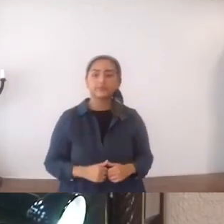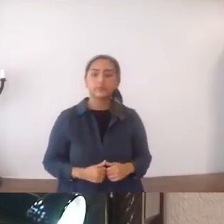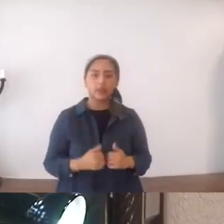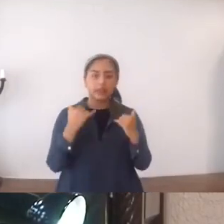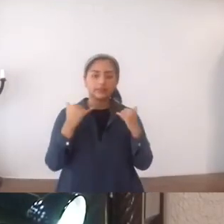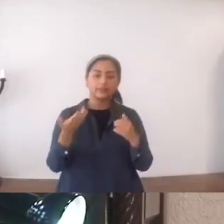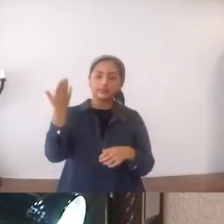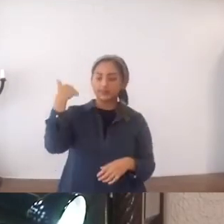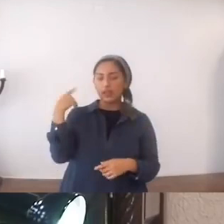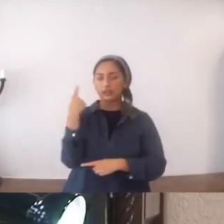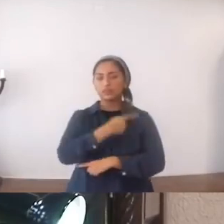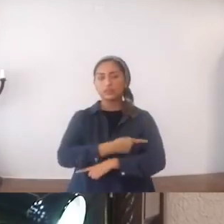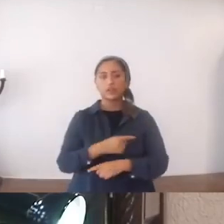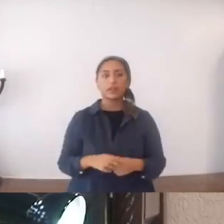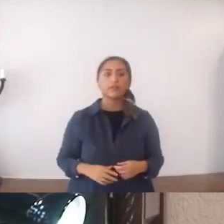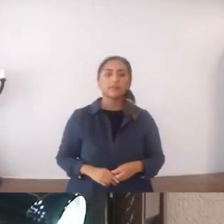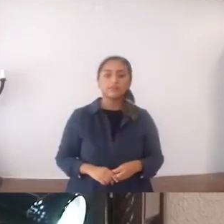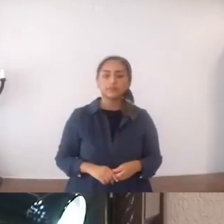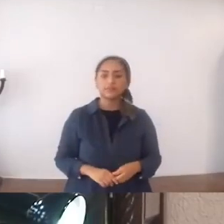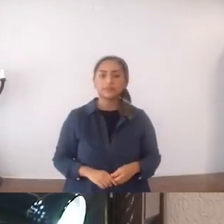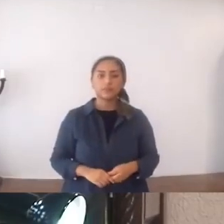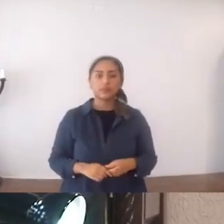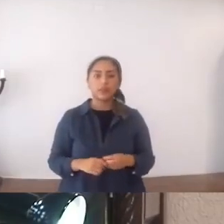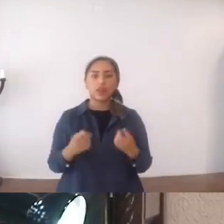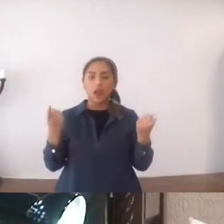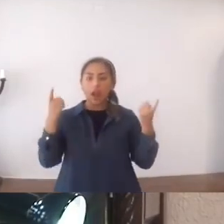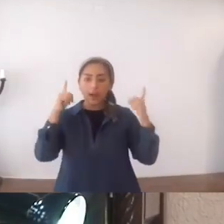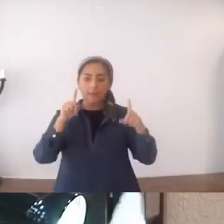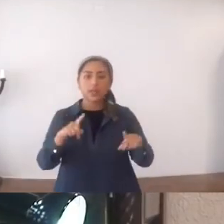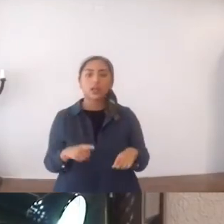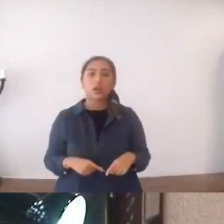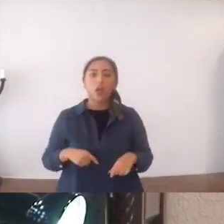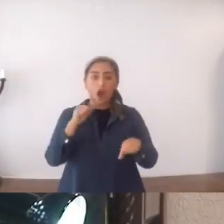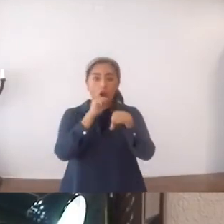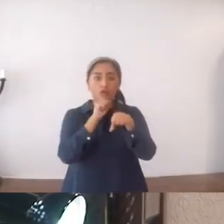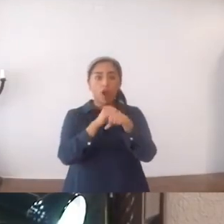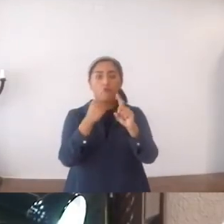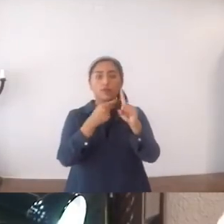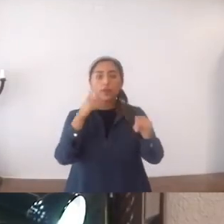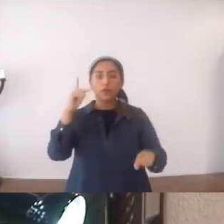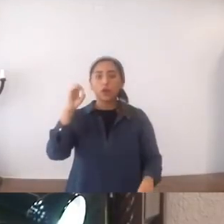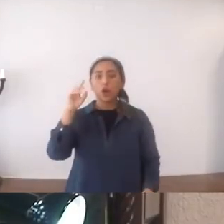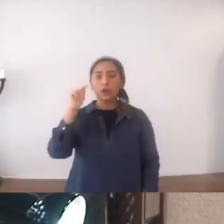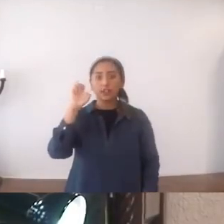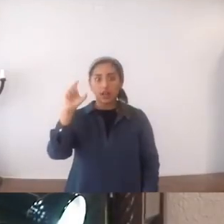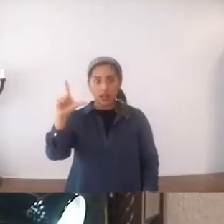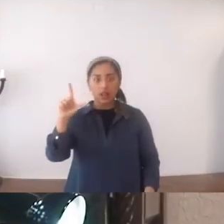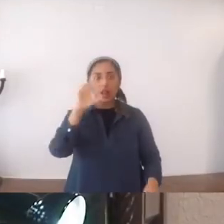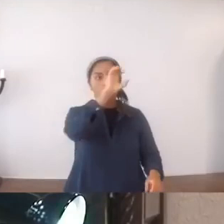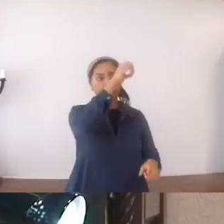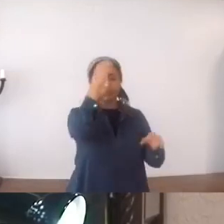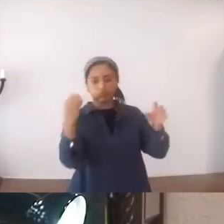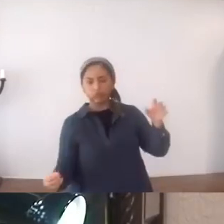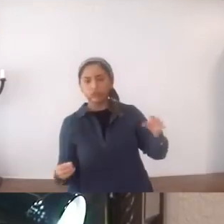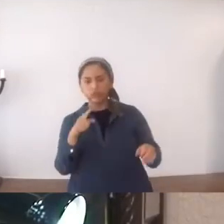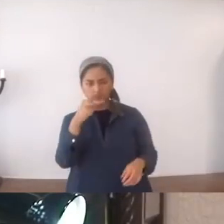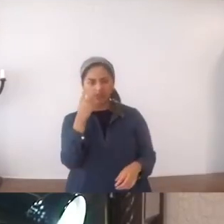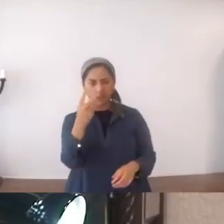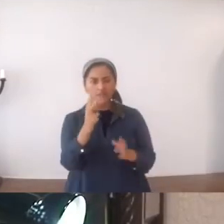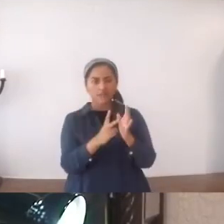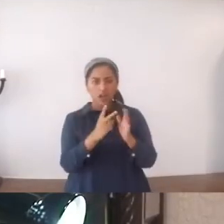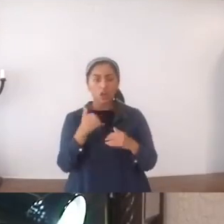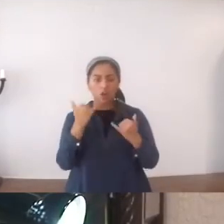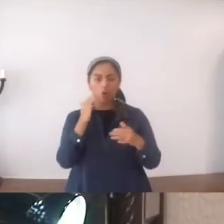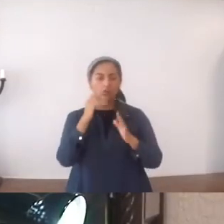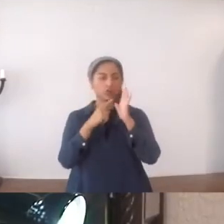to bite. Ahora, Now, en estos últimos días during these last days, cayó una piedra del cótel. a rock fell from the cattle.